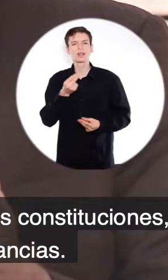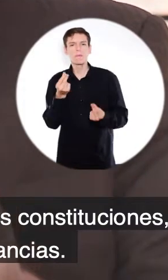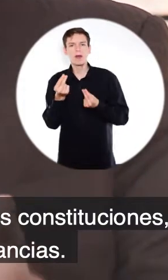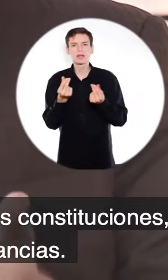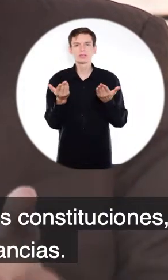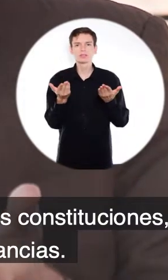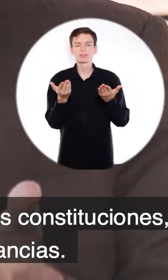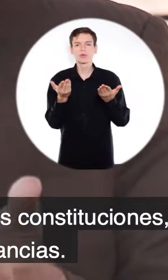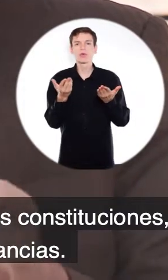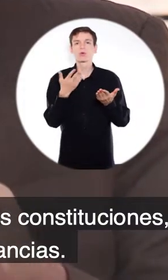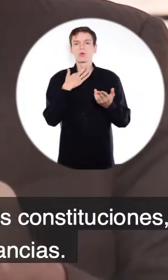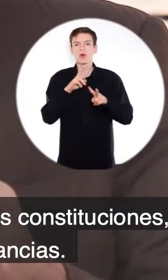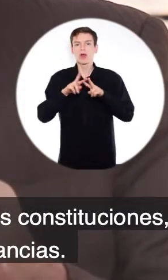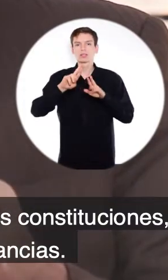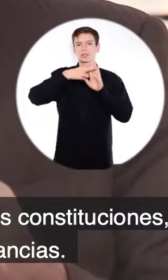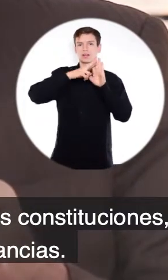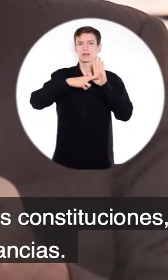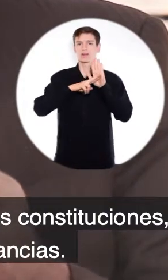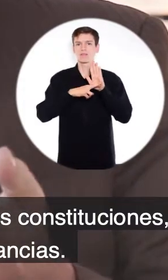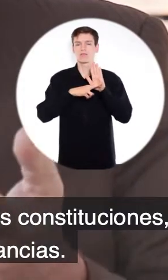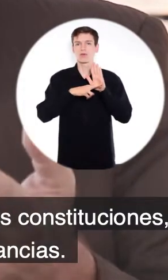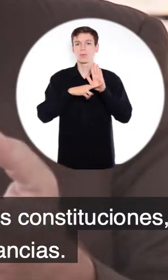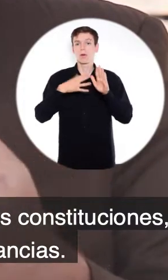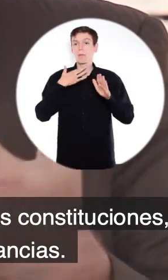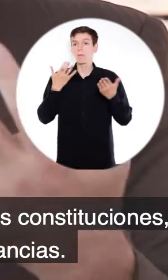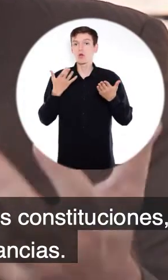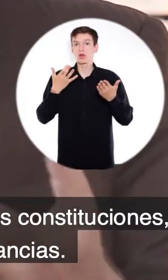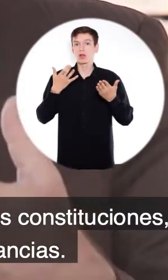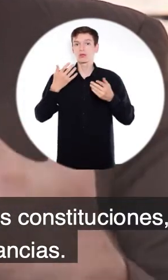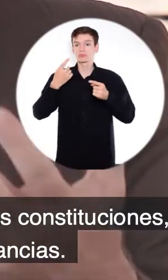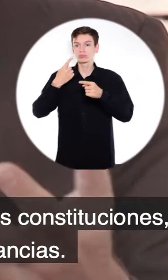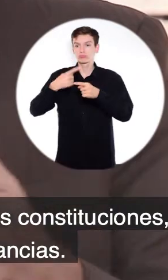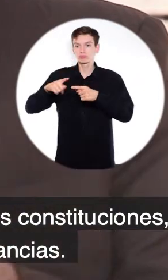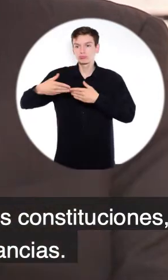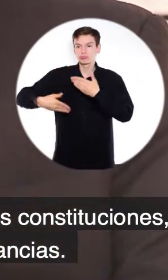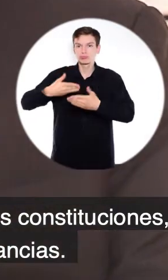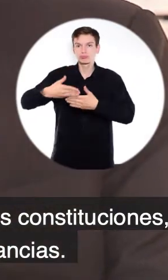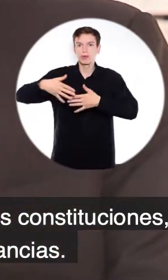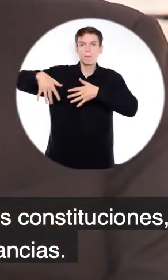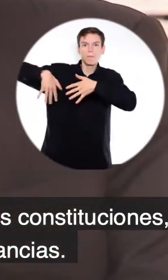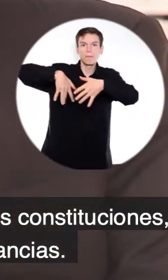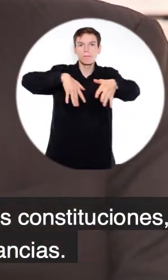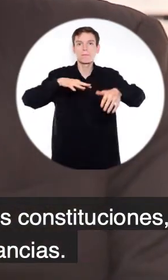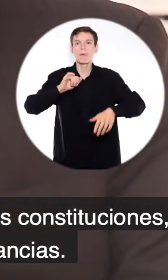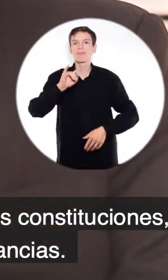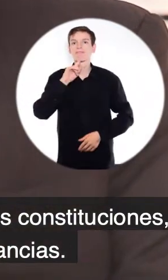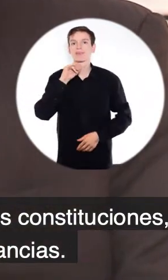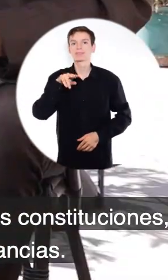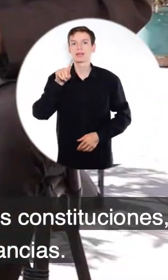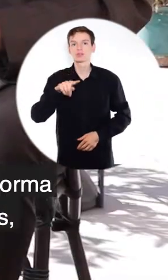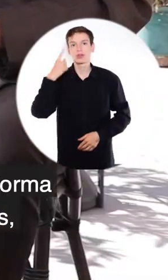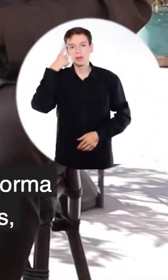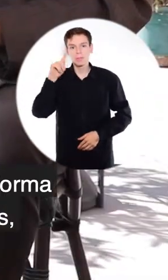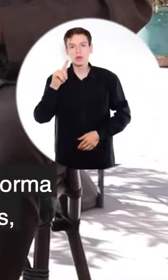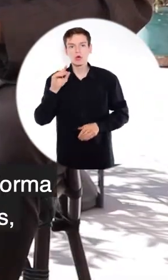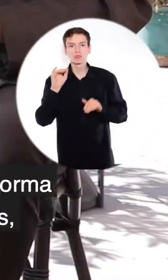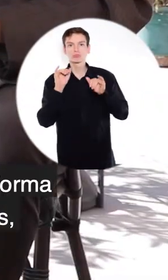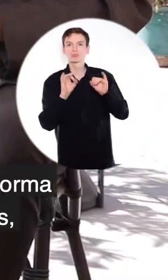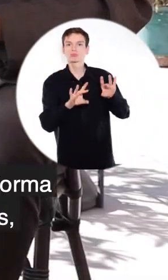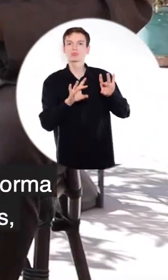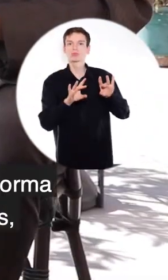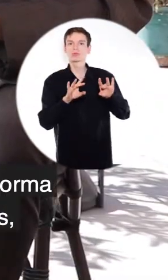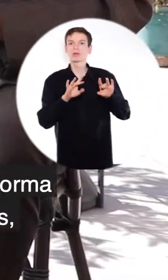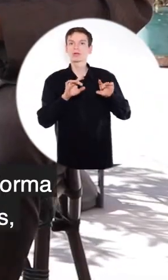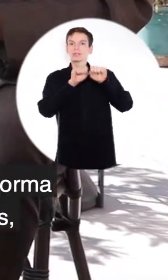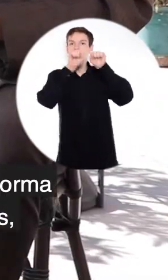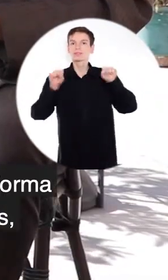constitutions, and other times that they're produced by occupations, many different kinds of circumstances. I'm trying